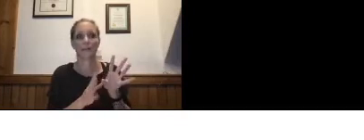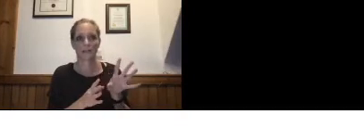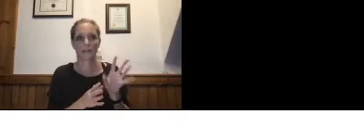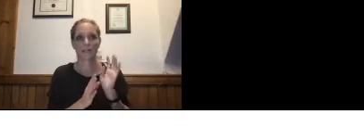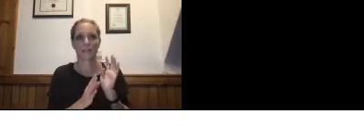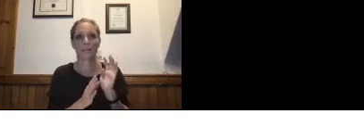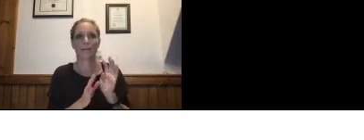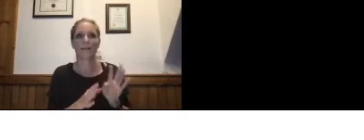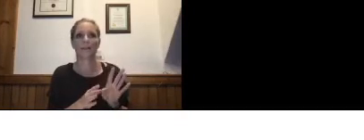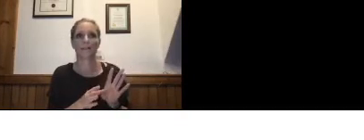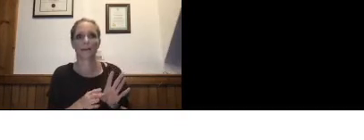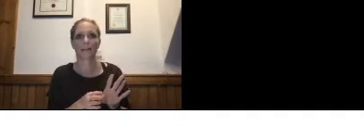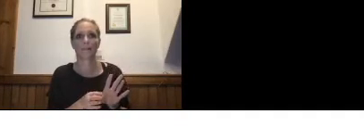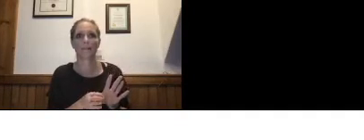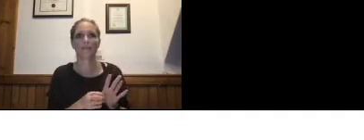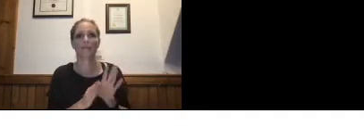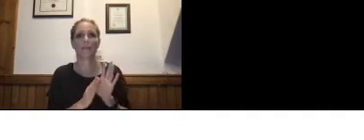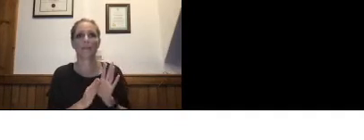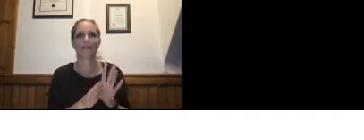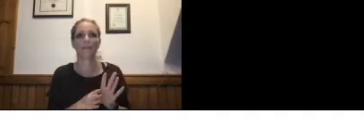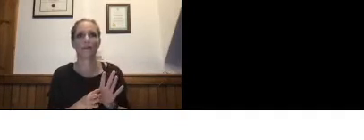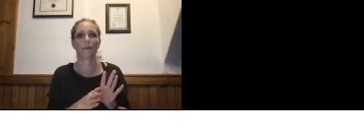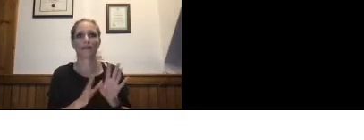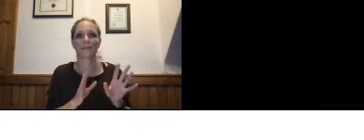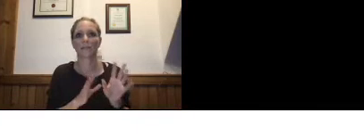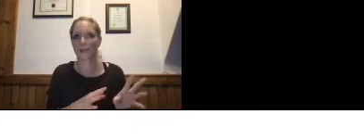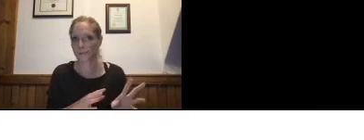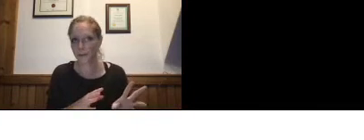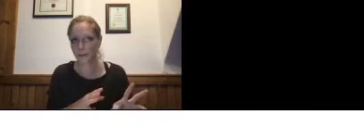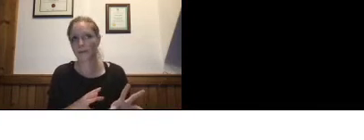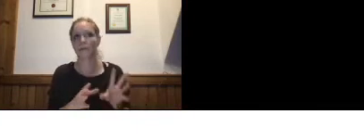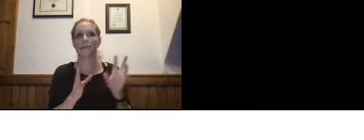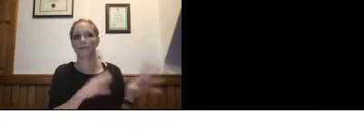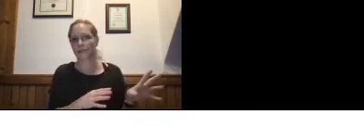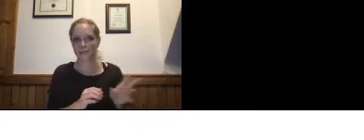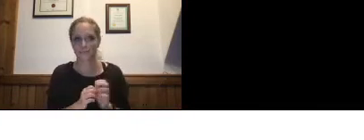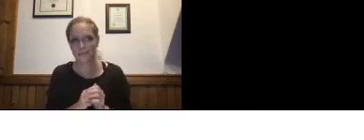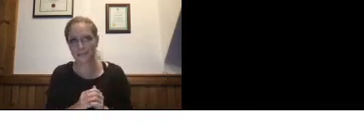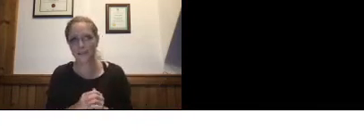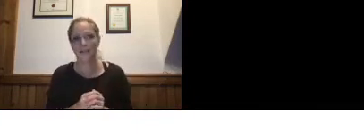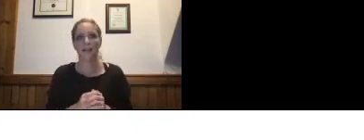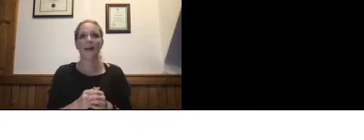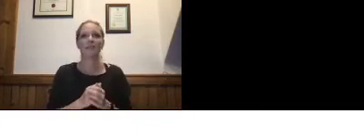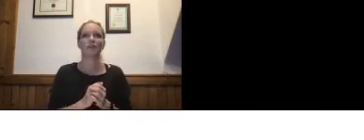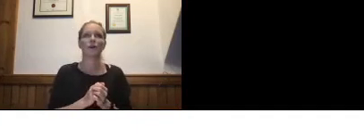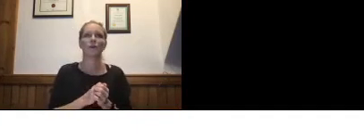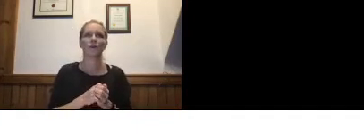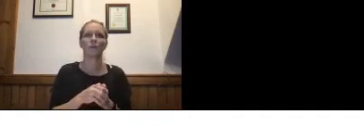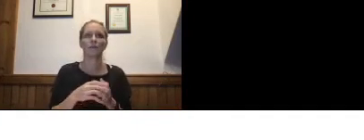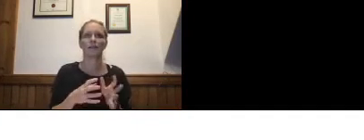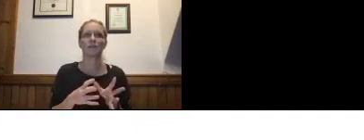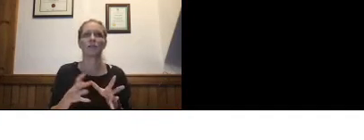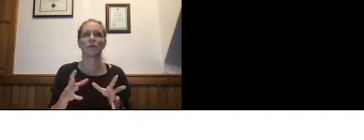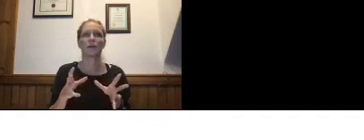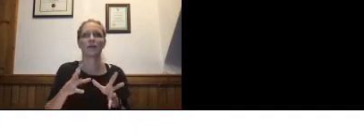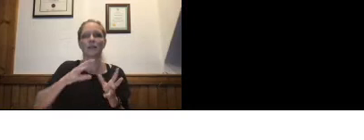very precious, and we don't want anything bad to happen to it. So we don't want it to leave the library or the nucleus of the cell. And so what the